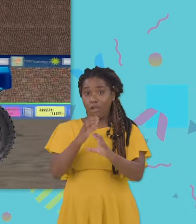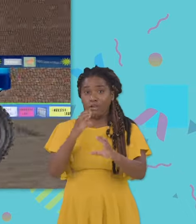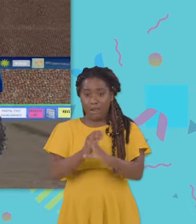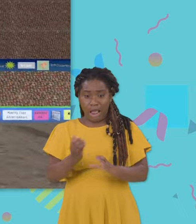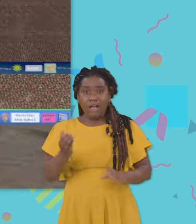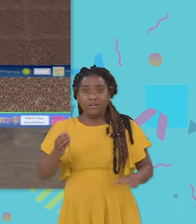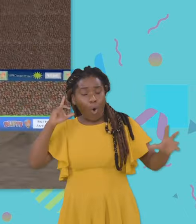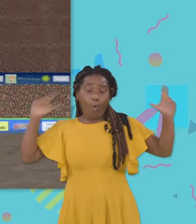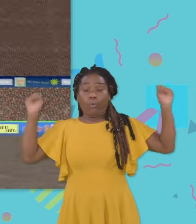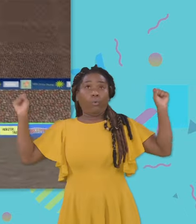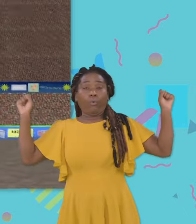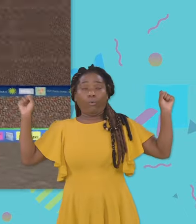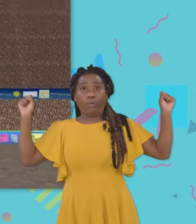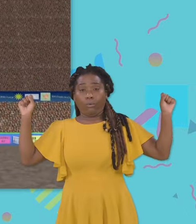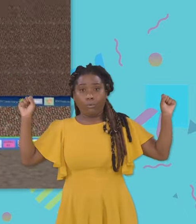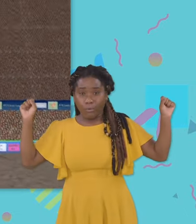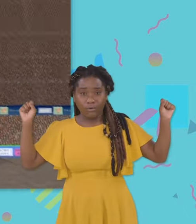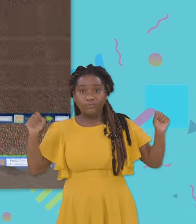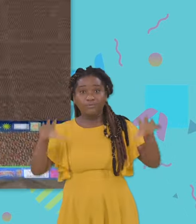Monster trucks are loud.